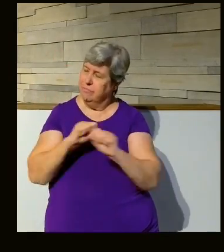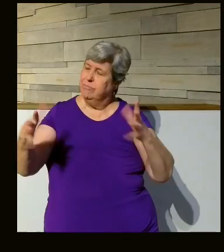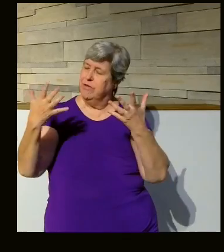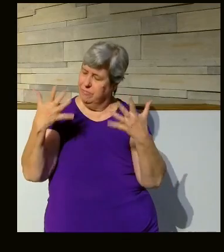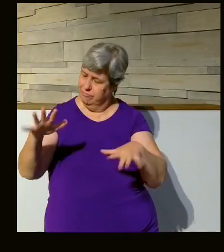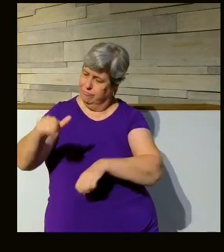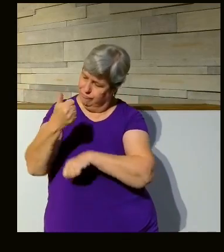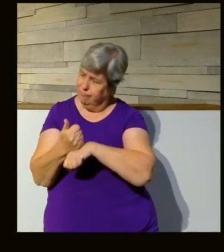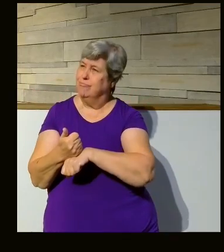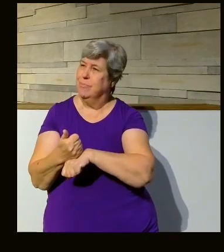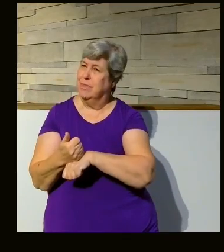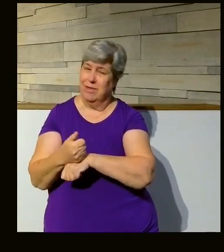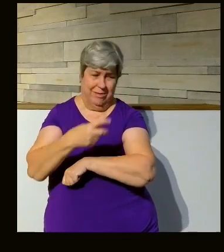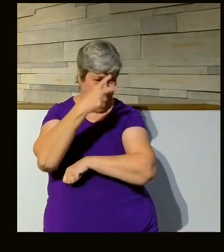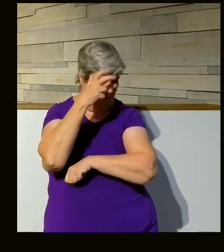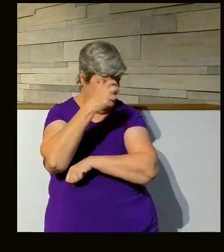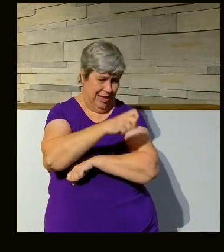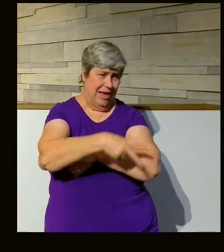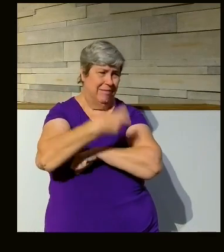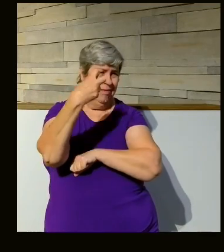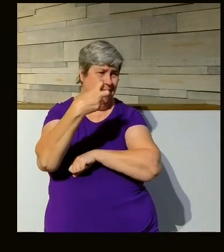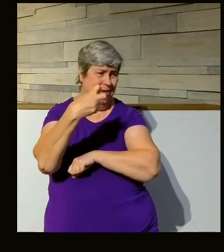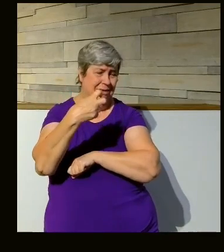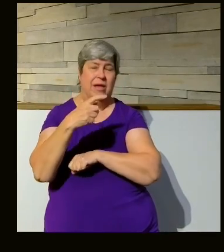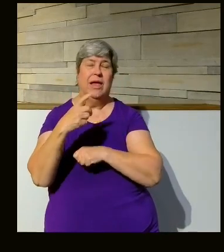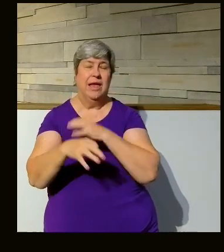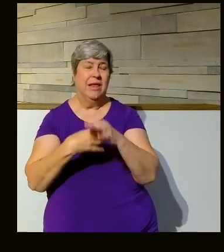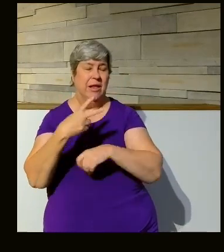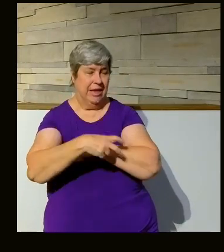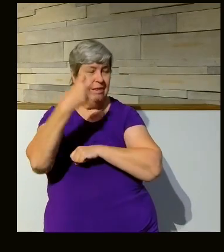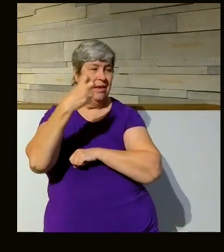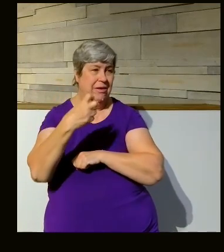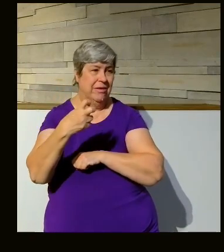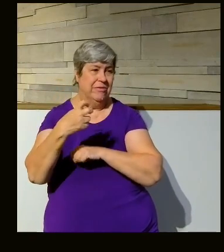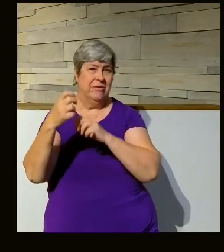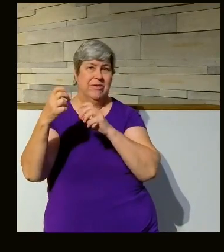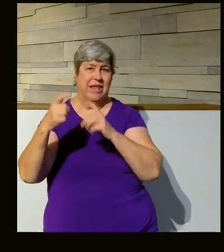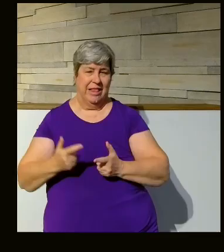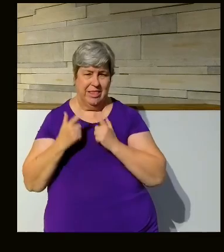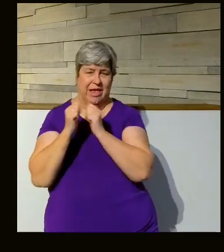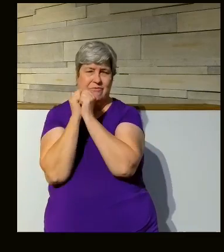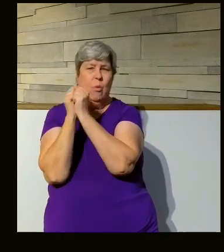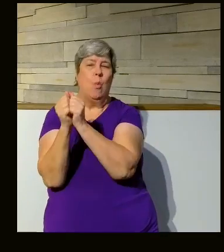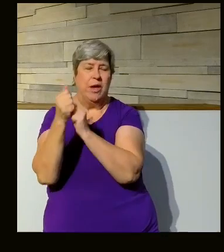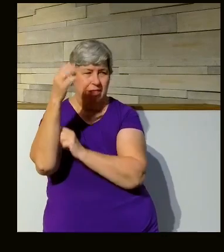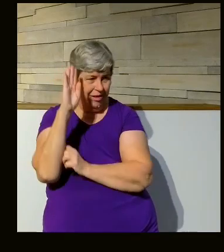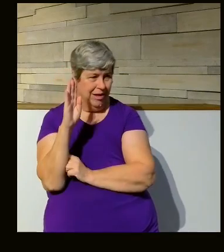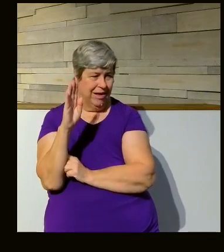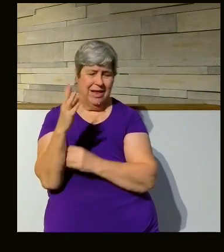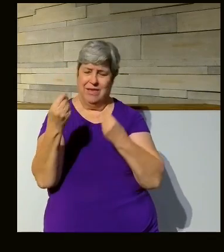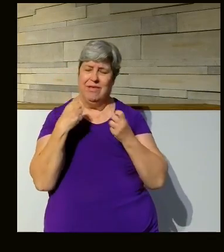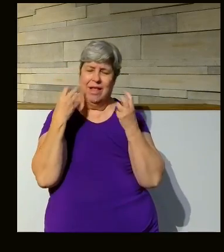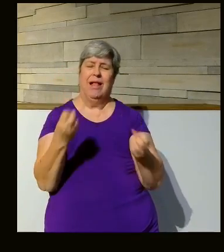is secure. So what can Satan take away from us? He can take away the with God life from us. by giving us a